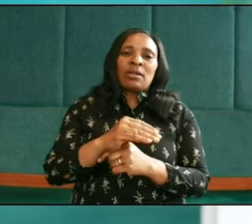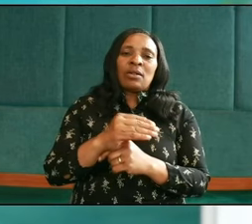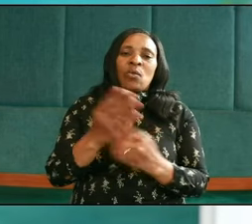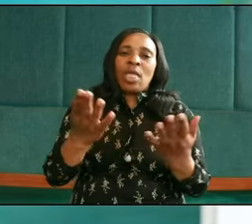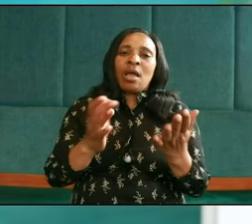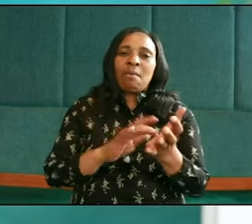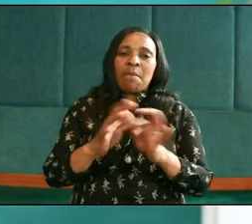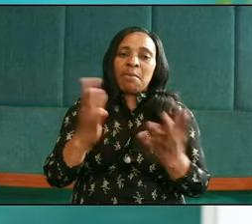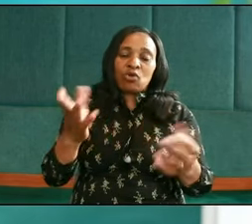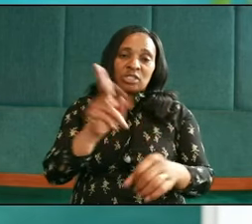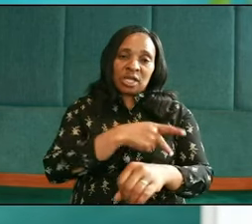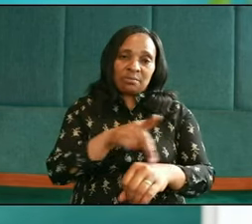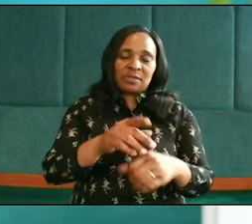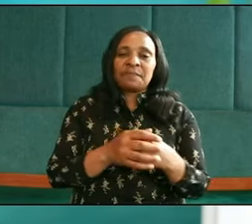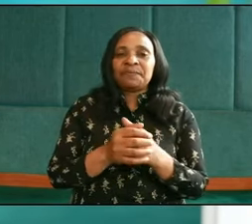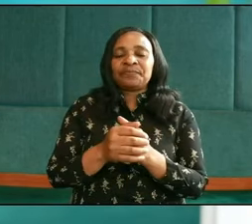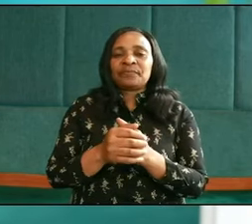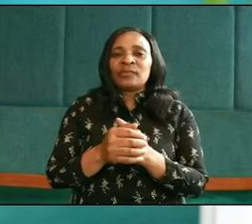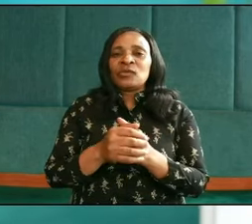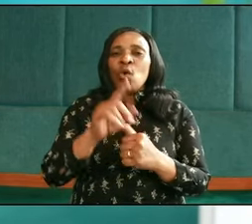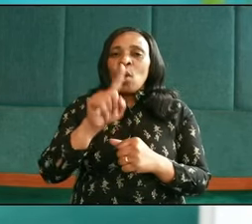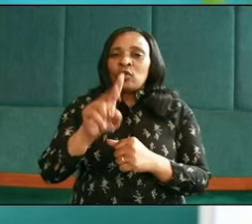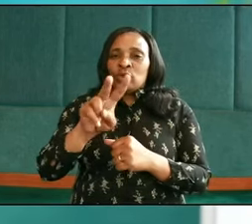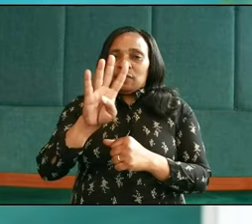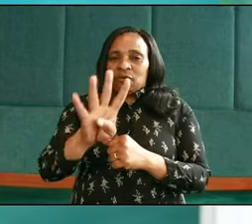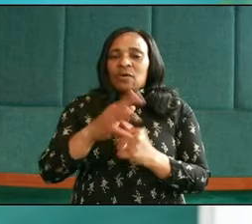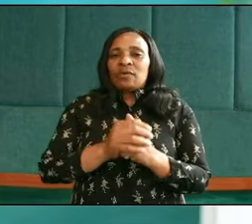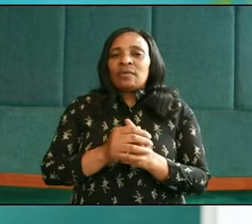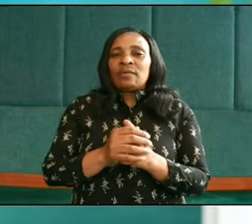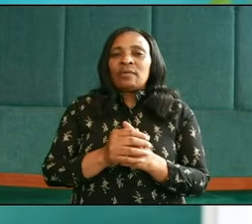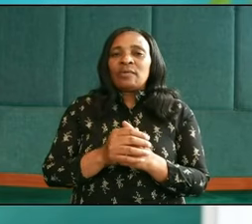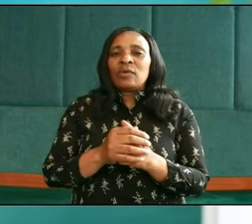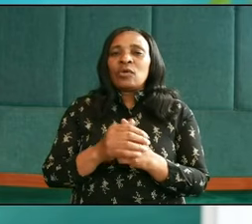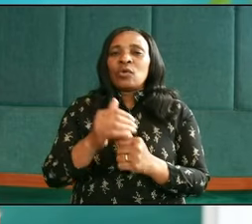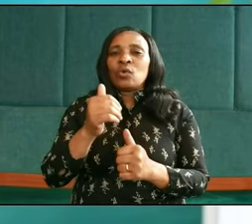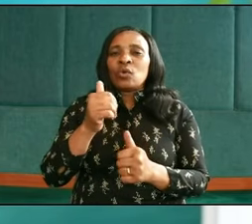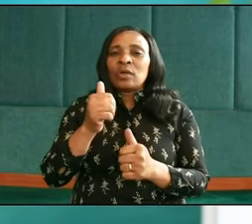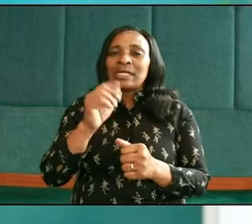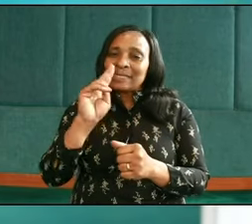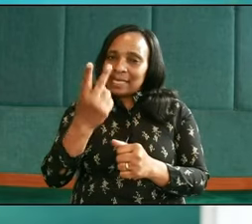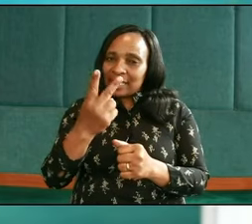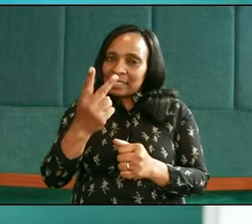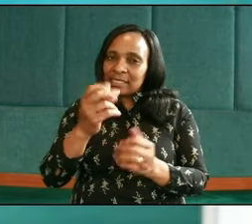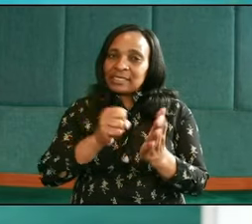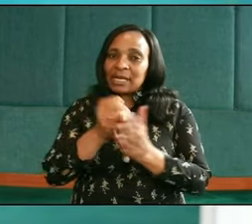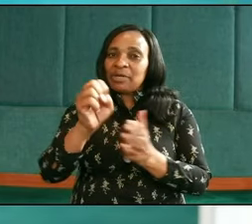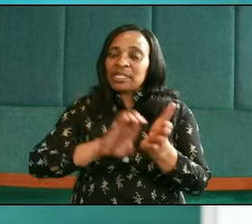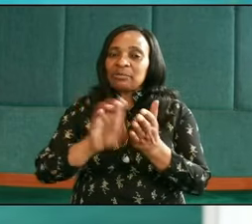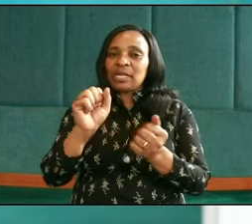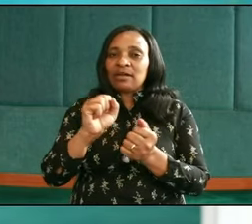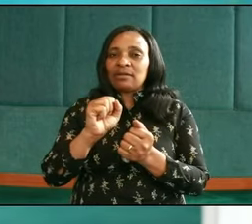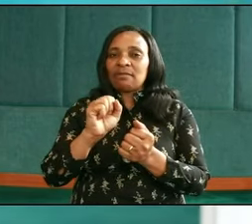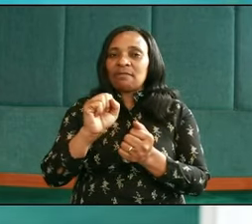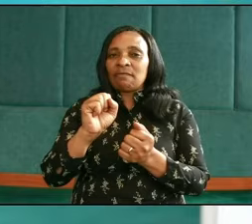A book in Psalms, Psalm 124. But Second Samuel chapter 5 from verse 17, the